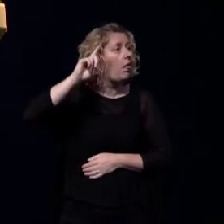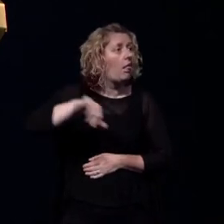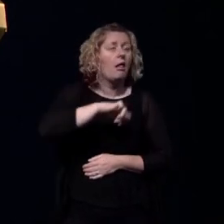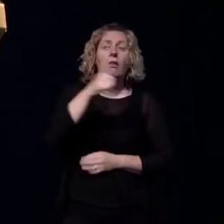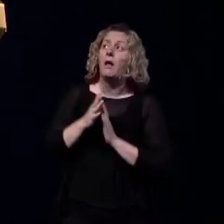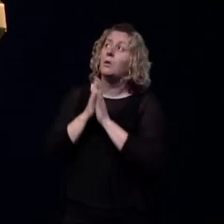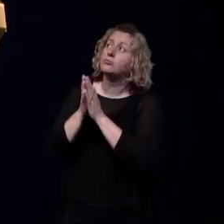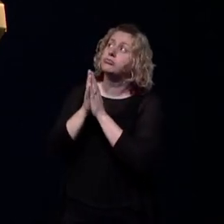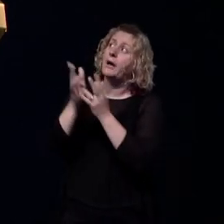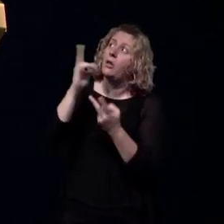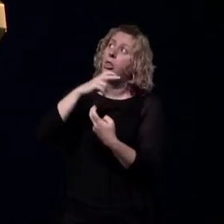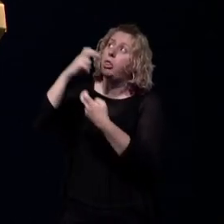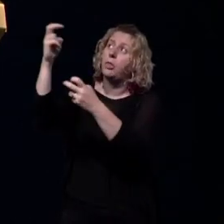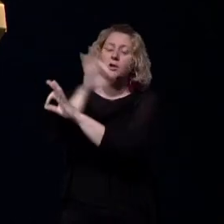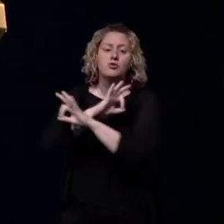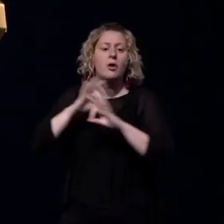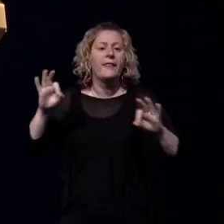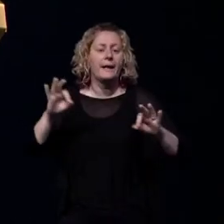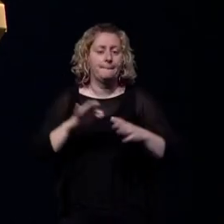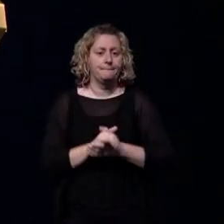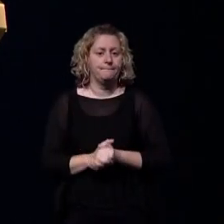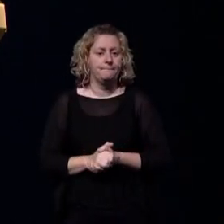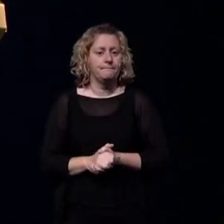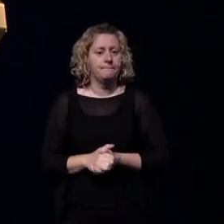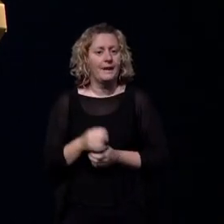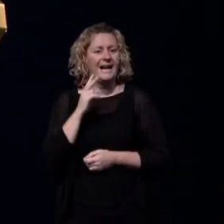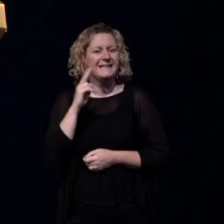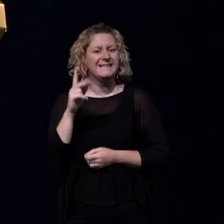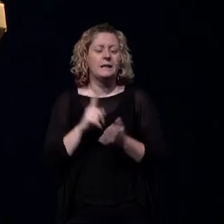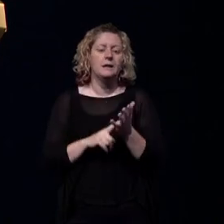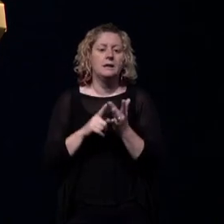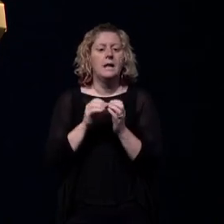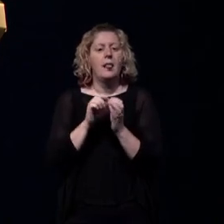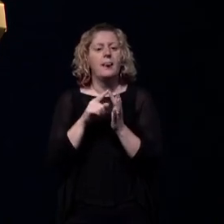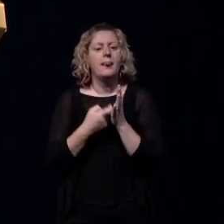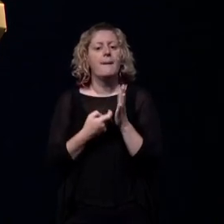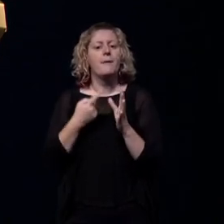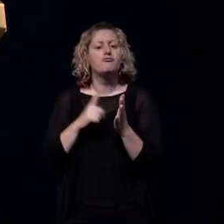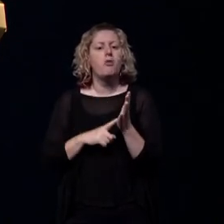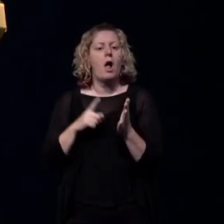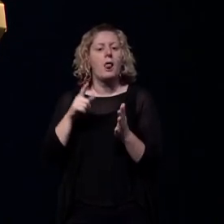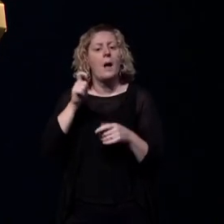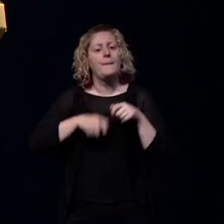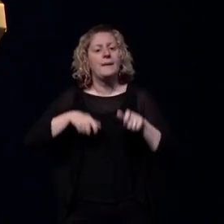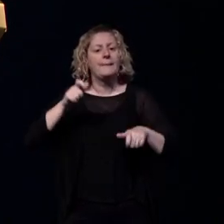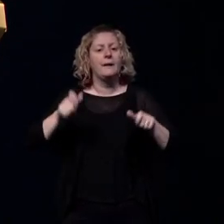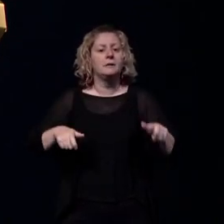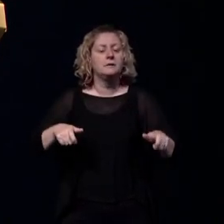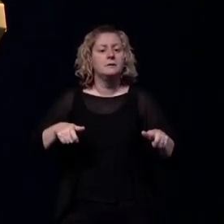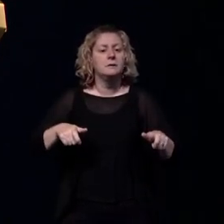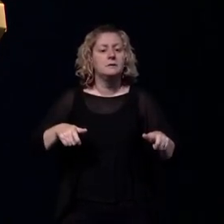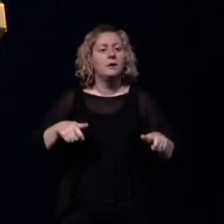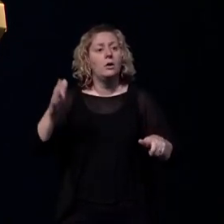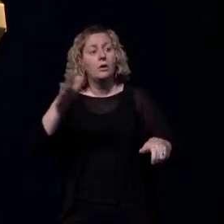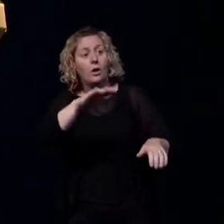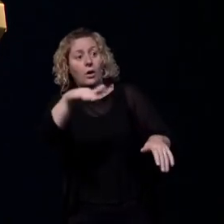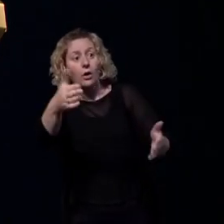It's amazing. I see these liberals in the Church of England call us to prayer, and yet they keep reinforcing disobedience to God's